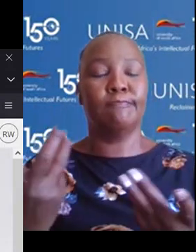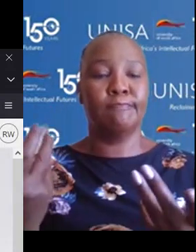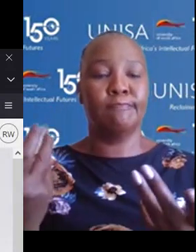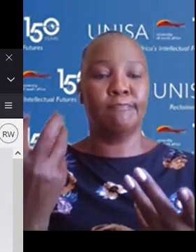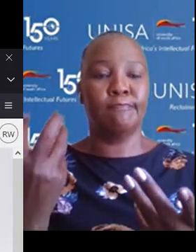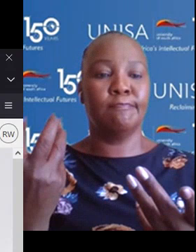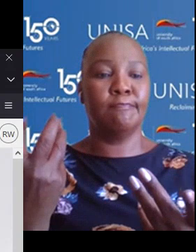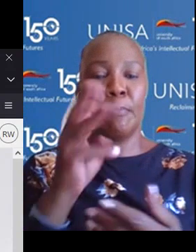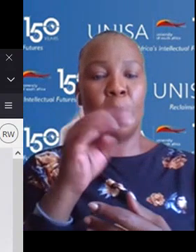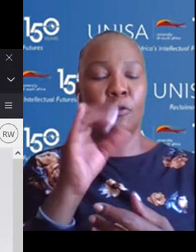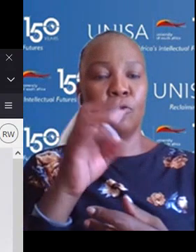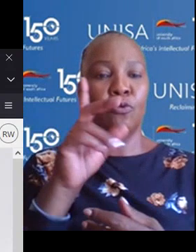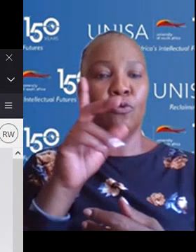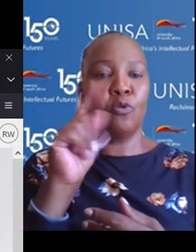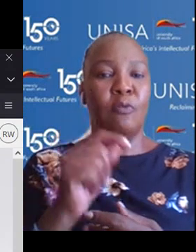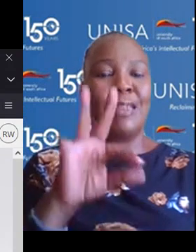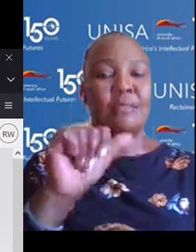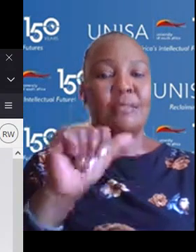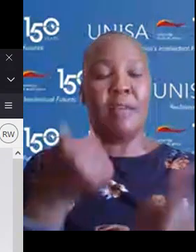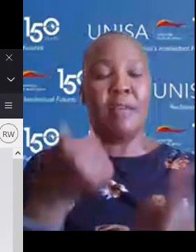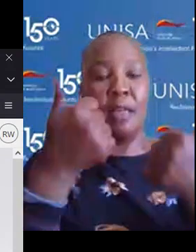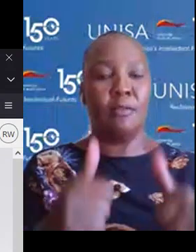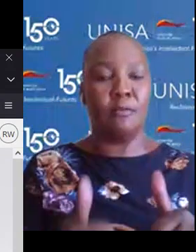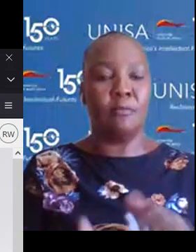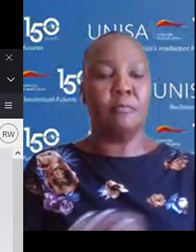Microsoft 365 account.